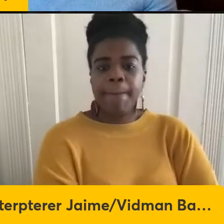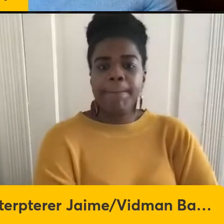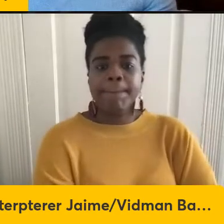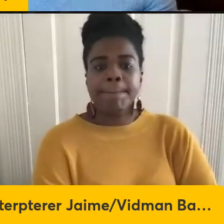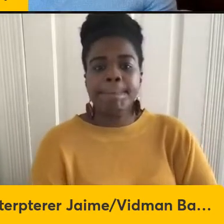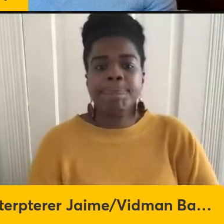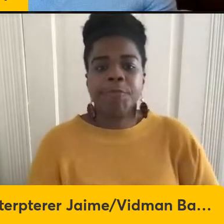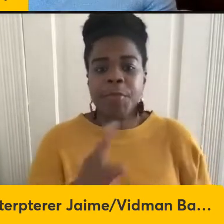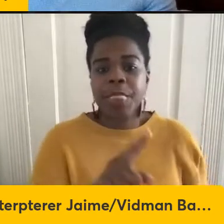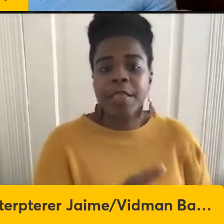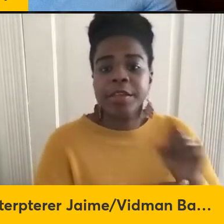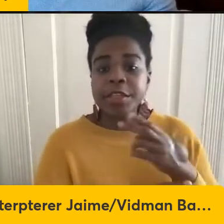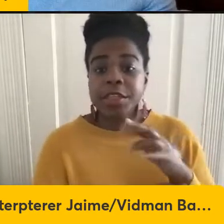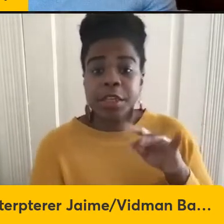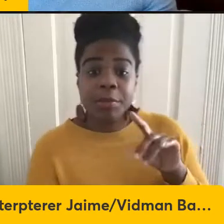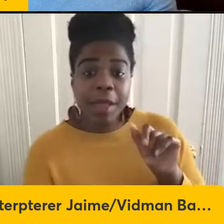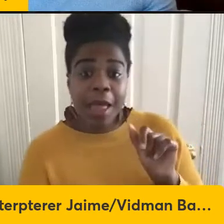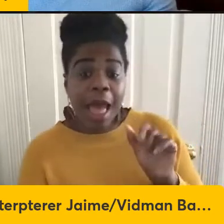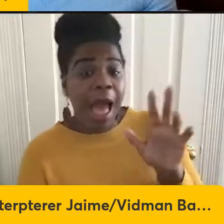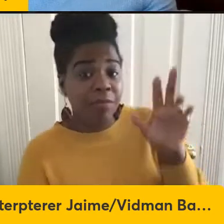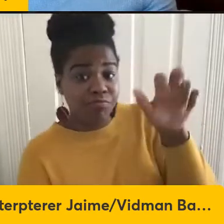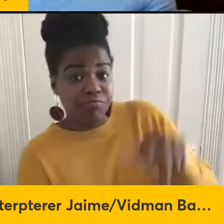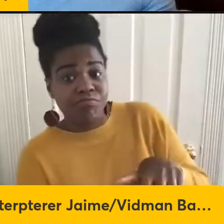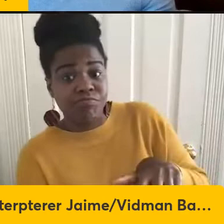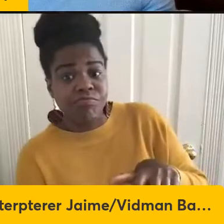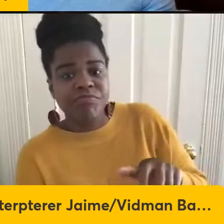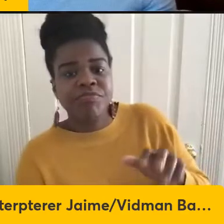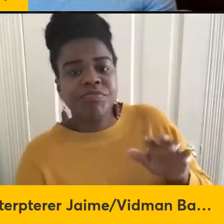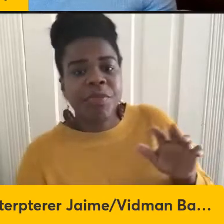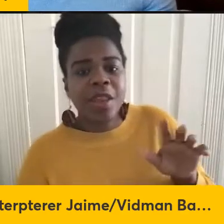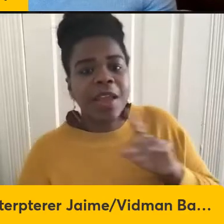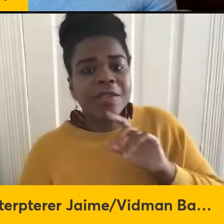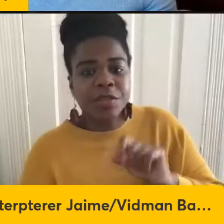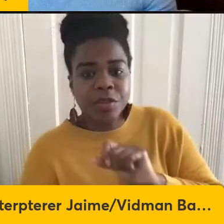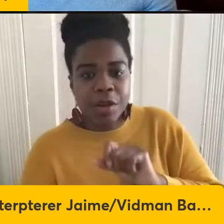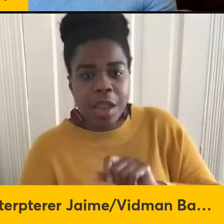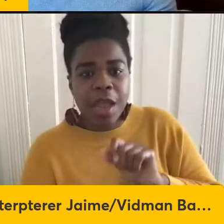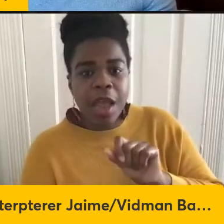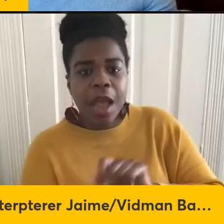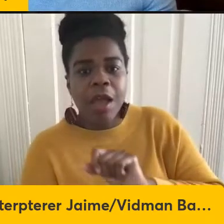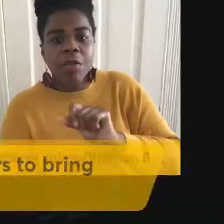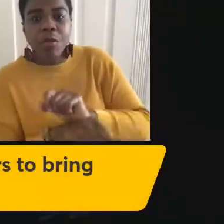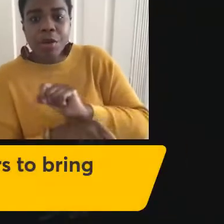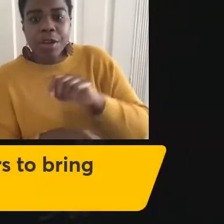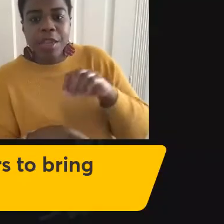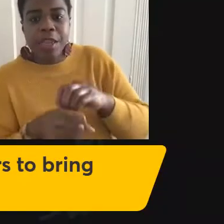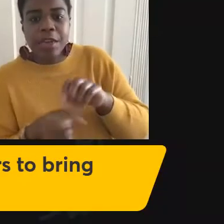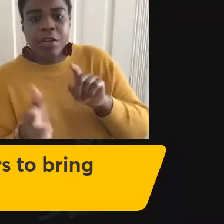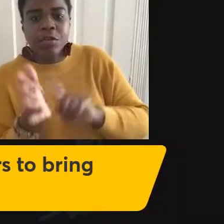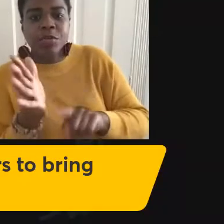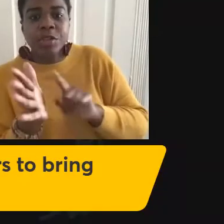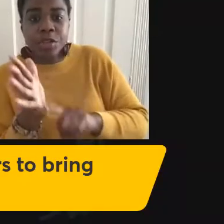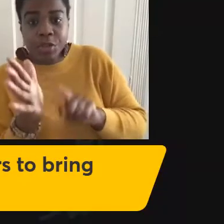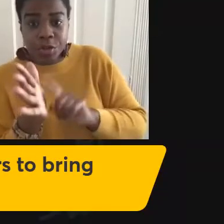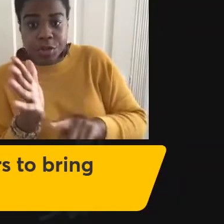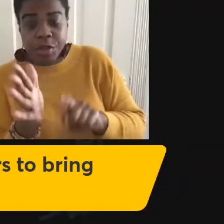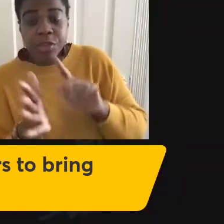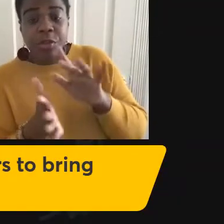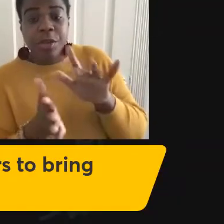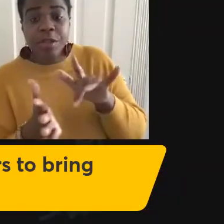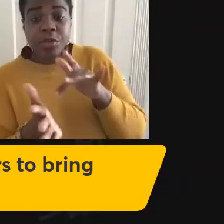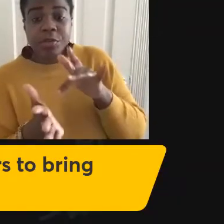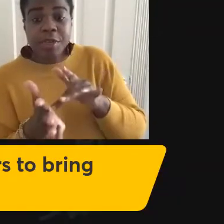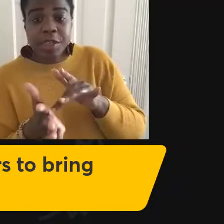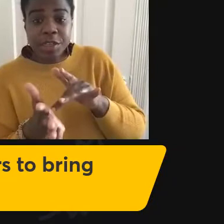So I'm happy to quickly jump in here. So I actually work in the research arm of the organization. So I do patient-centered research. And